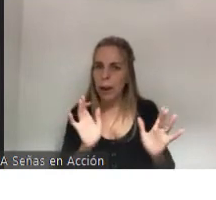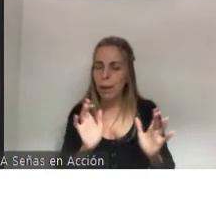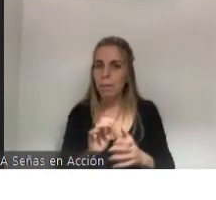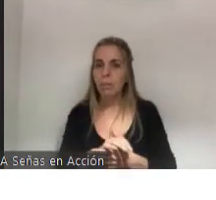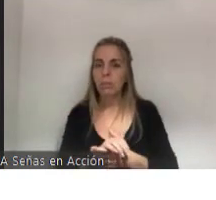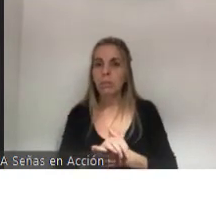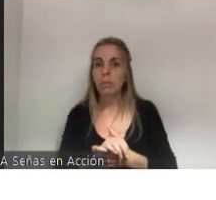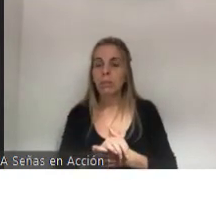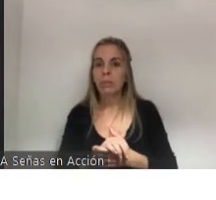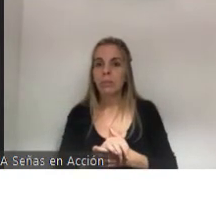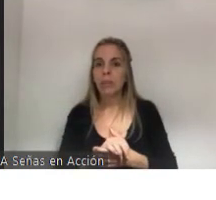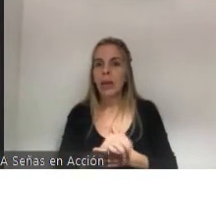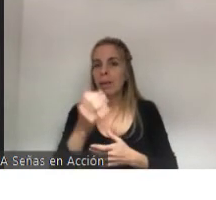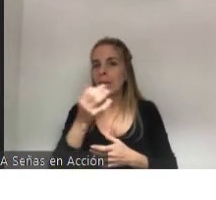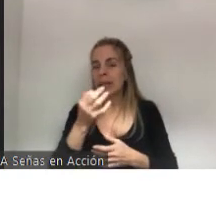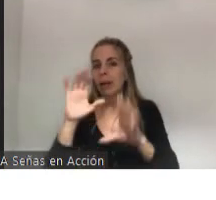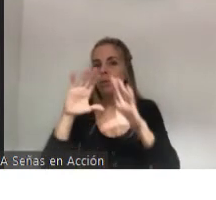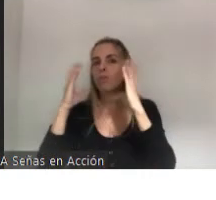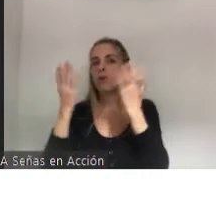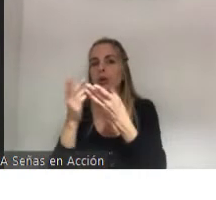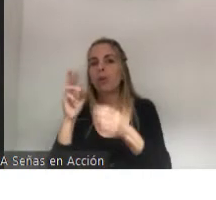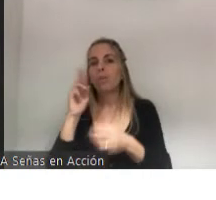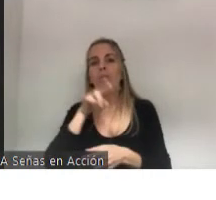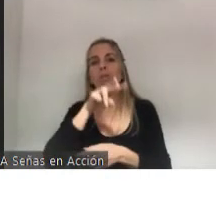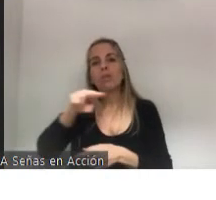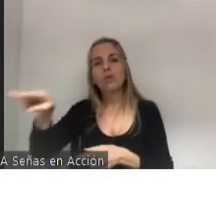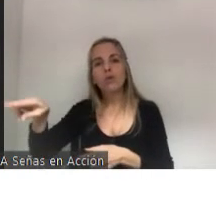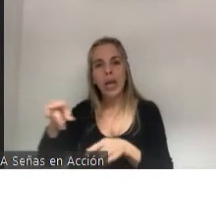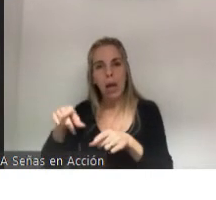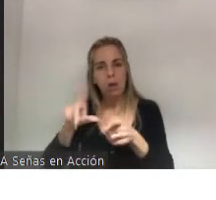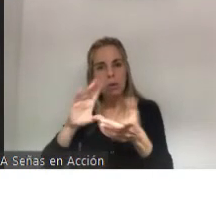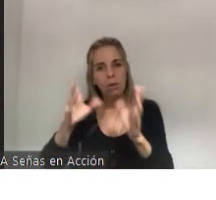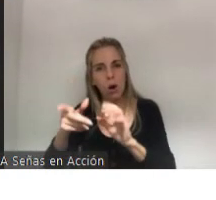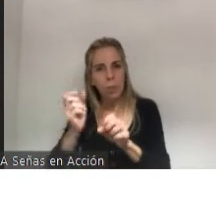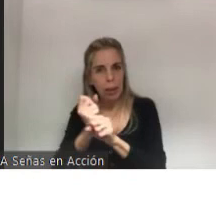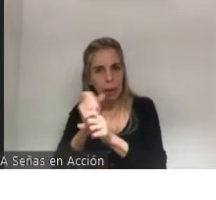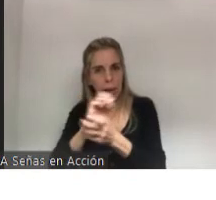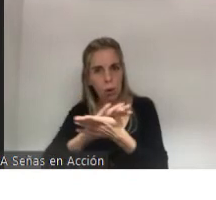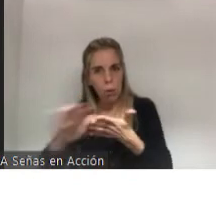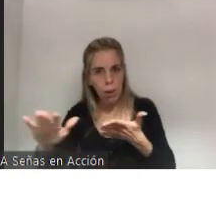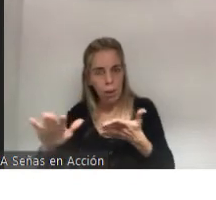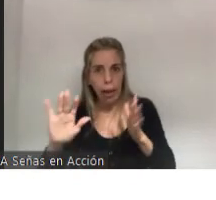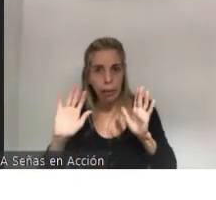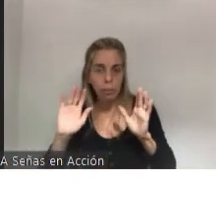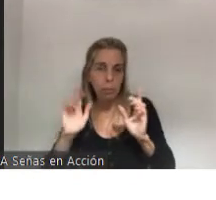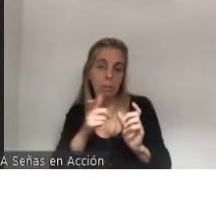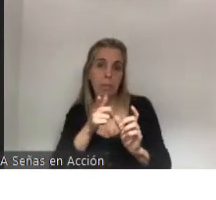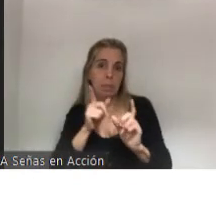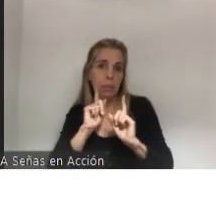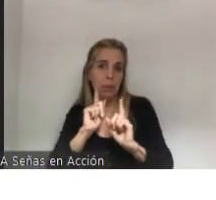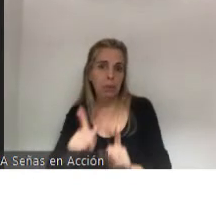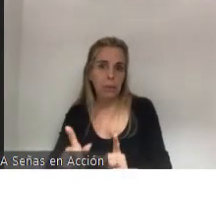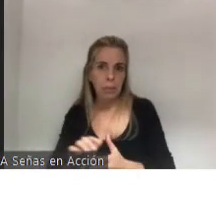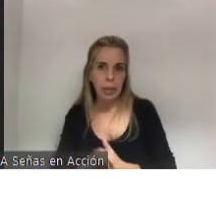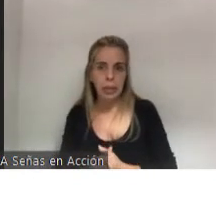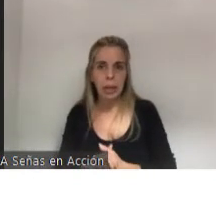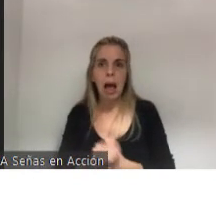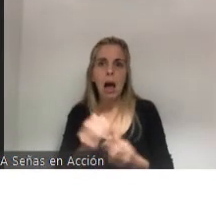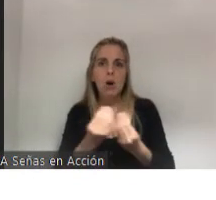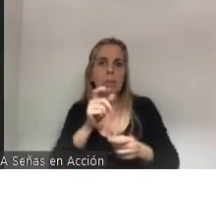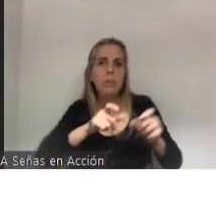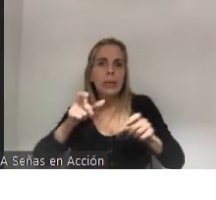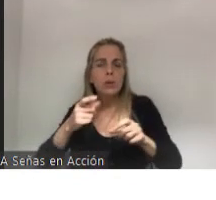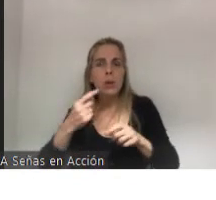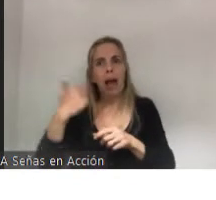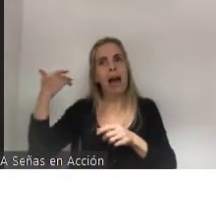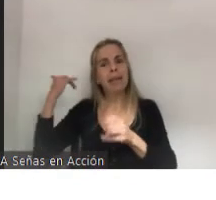it will remain, especially in the world of museums. And it has interested many people. The